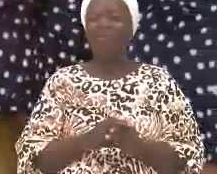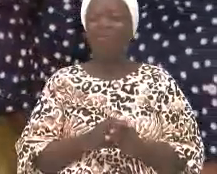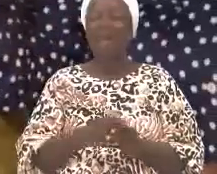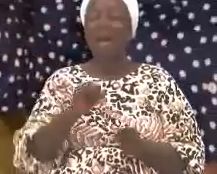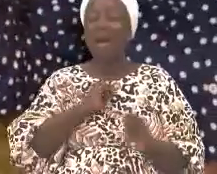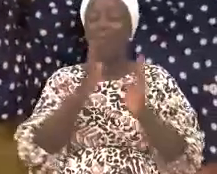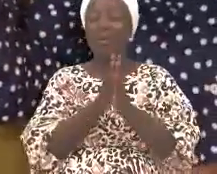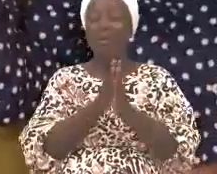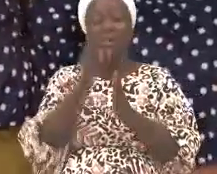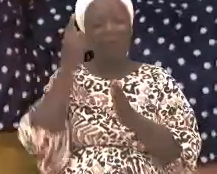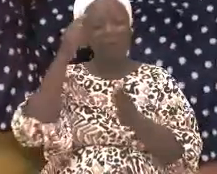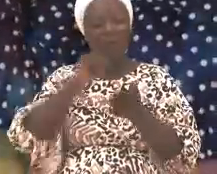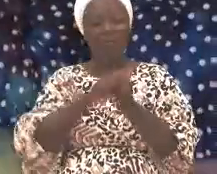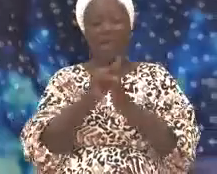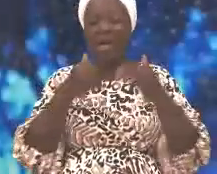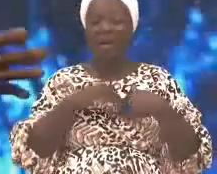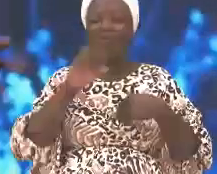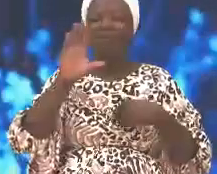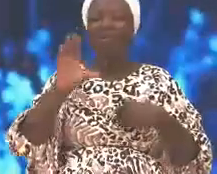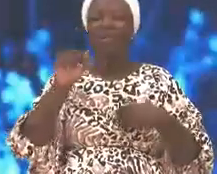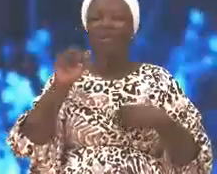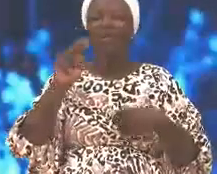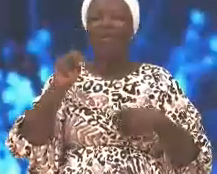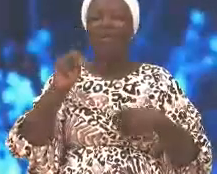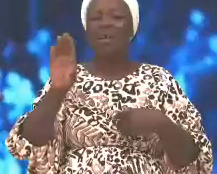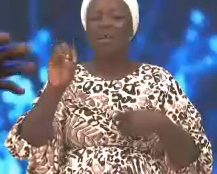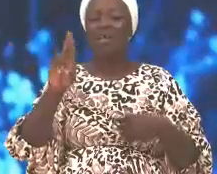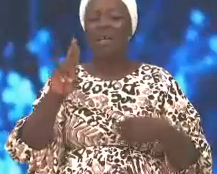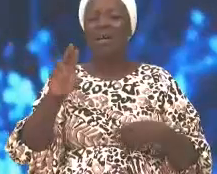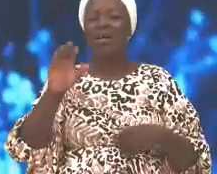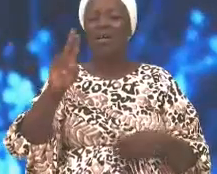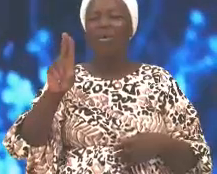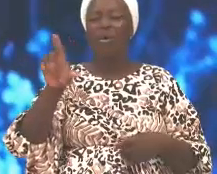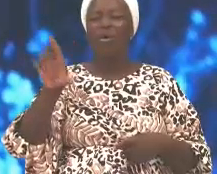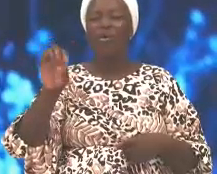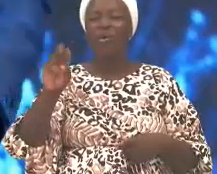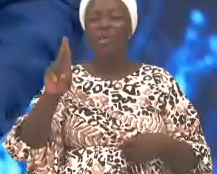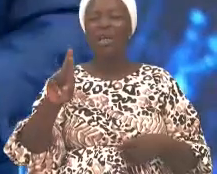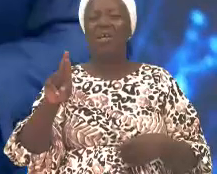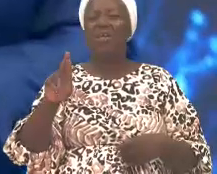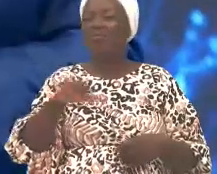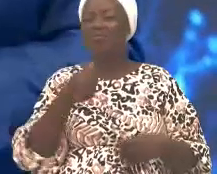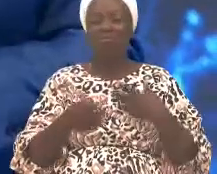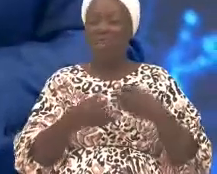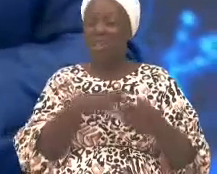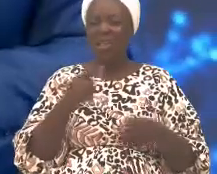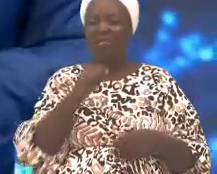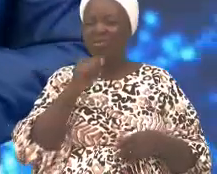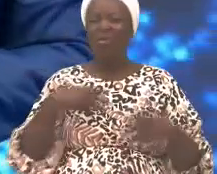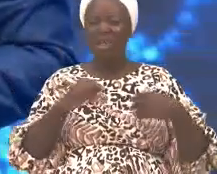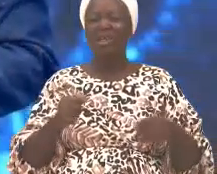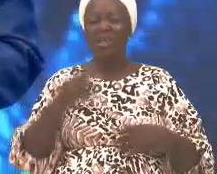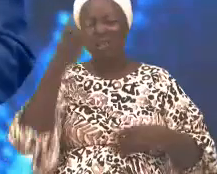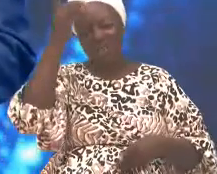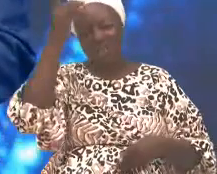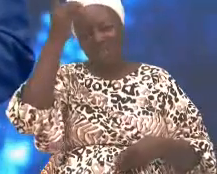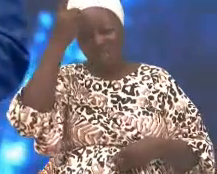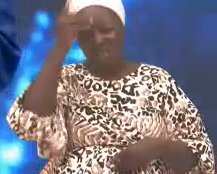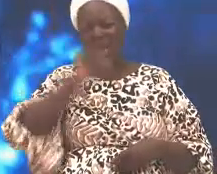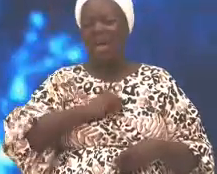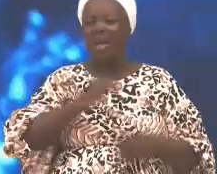who have cancer, ulcer, whatever liver problem, incurable disease. I pray impossibility